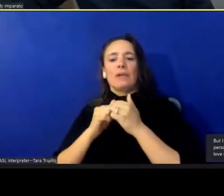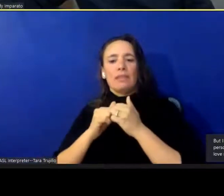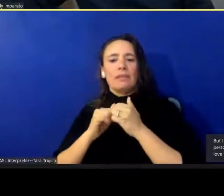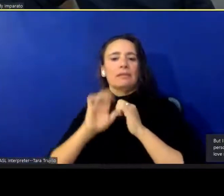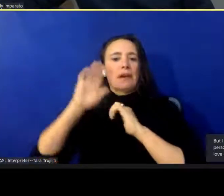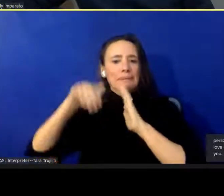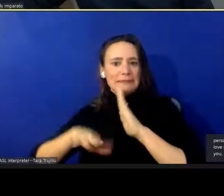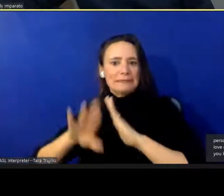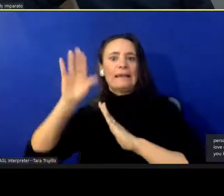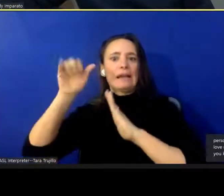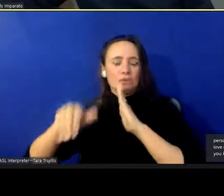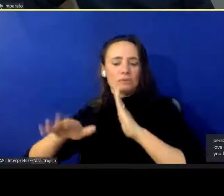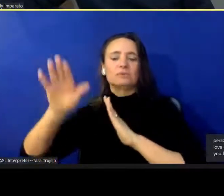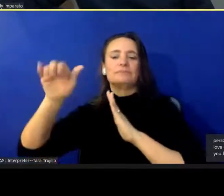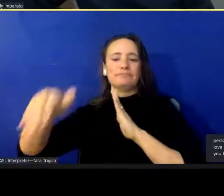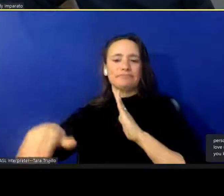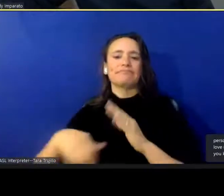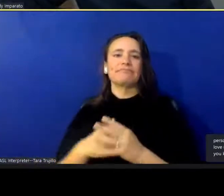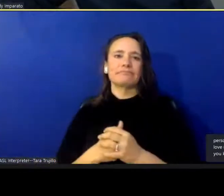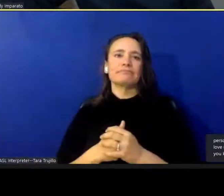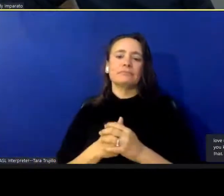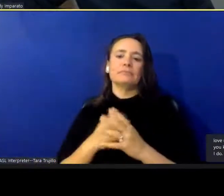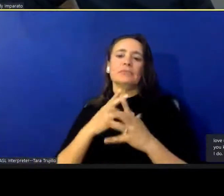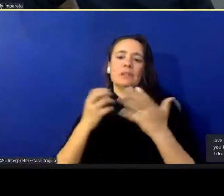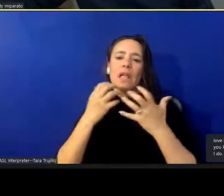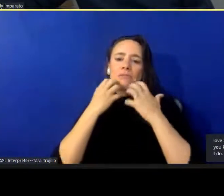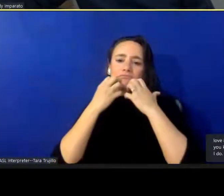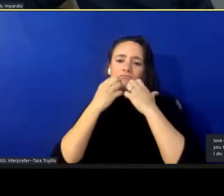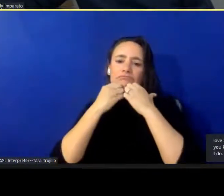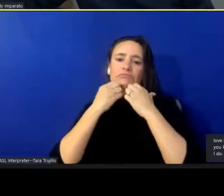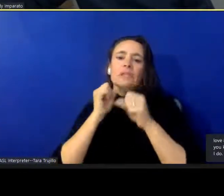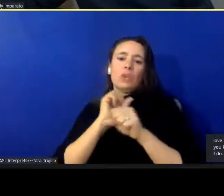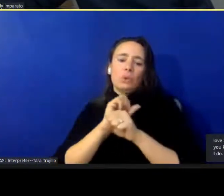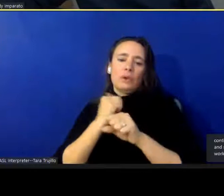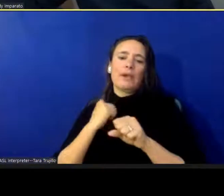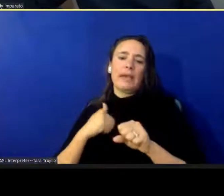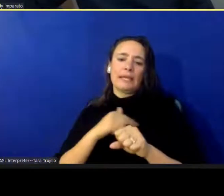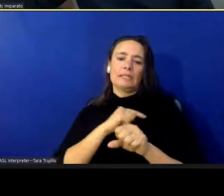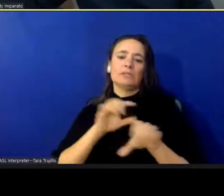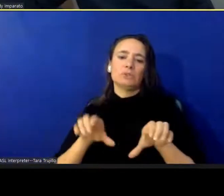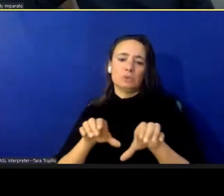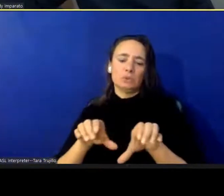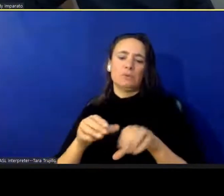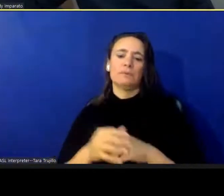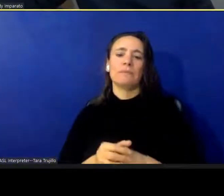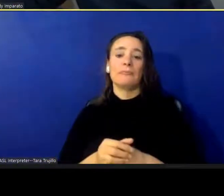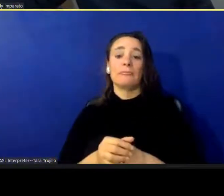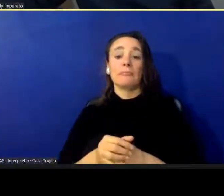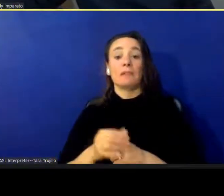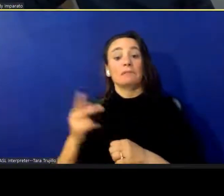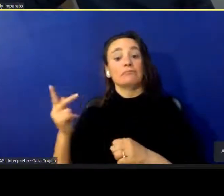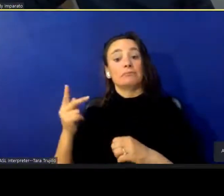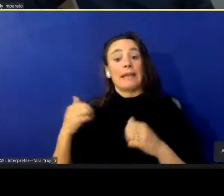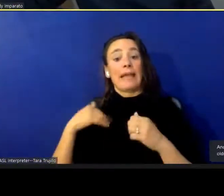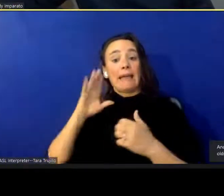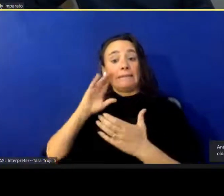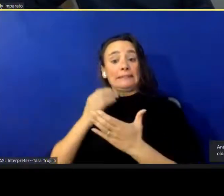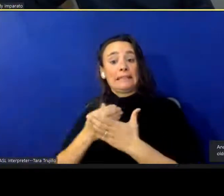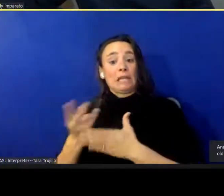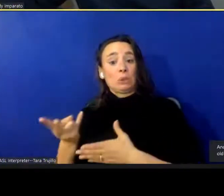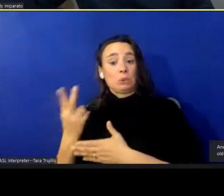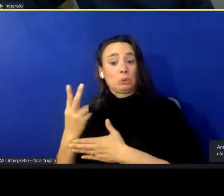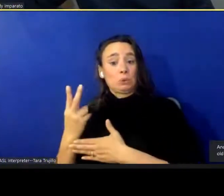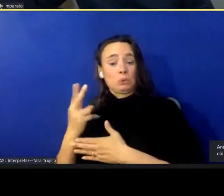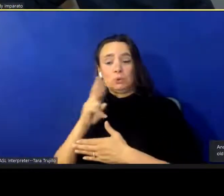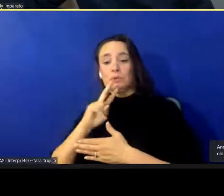see, kind of a lot of value in the work that I do. And then we have 2 sons. I have a 27-year-old and a